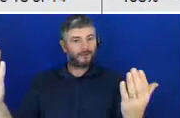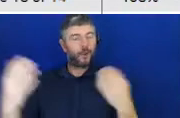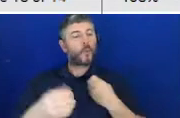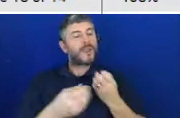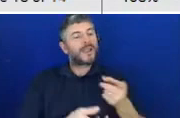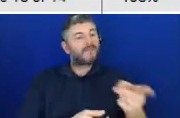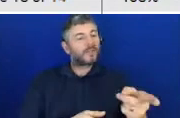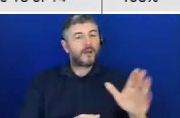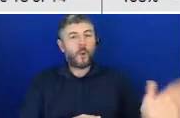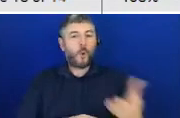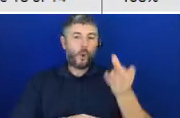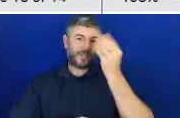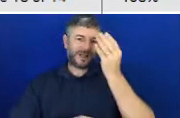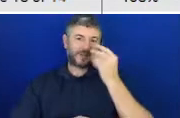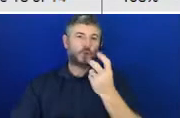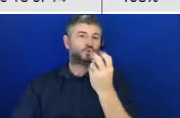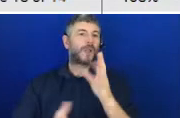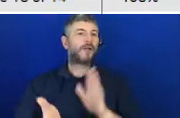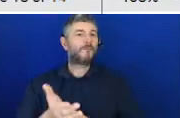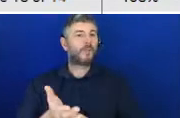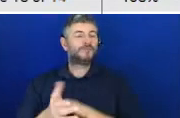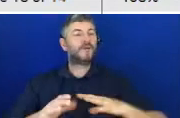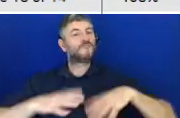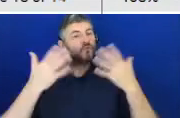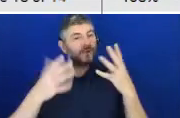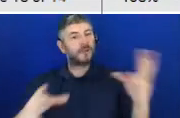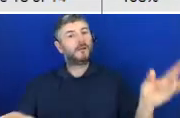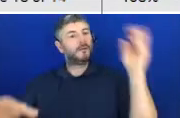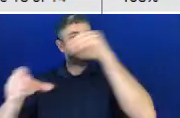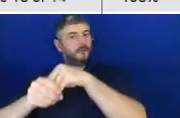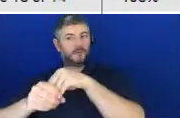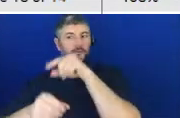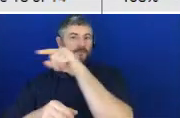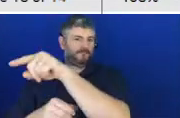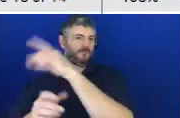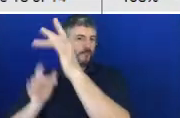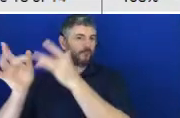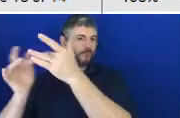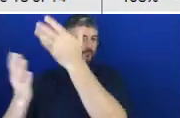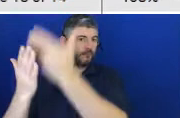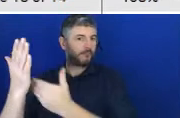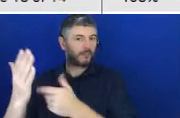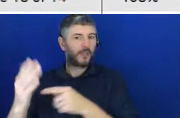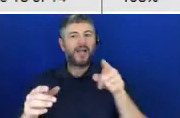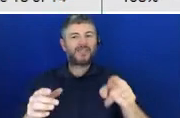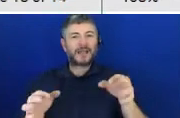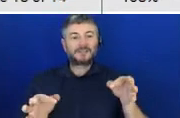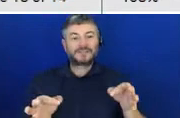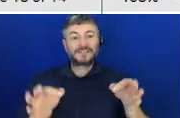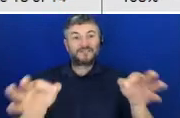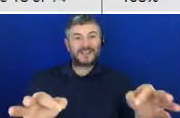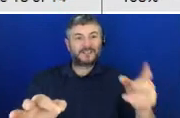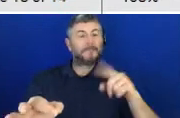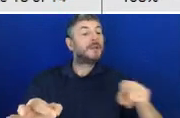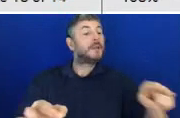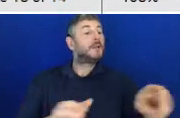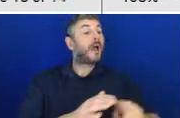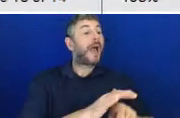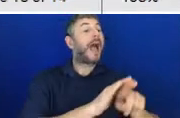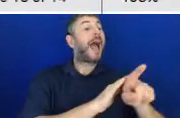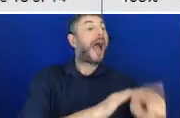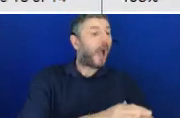free studying membership of IOEE. And that's deferred for prisoners, so they can access, and that 12 months